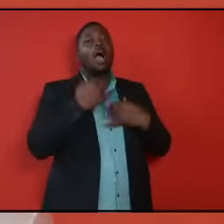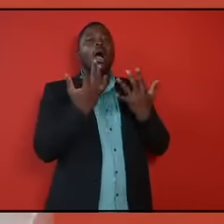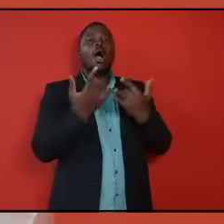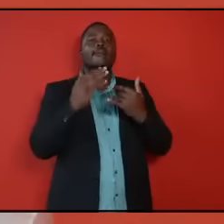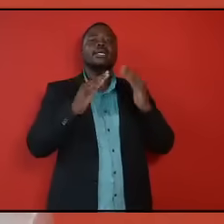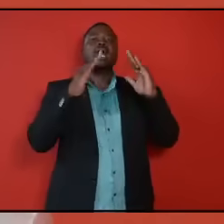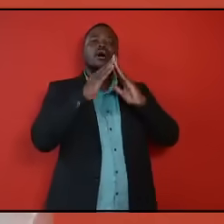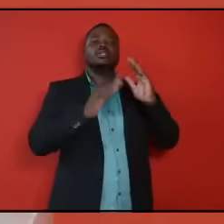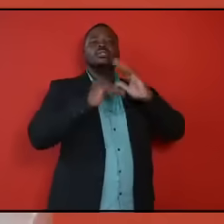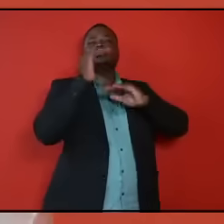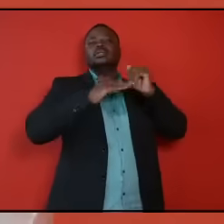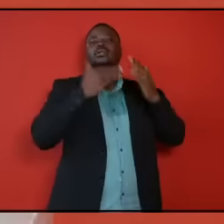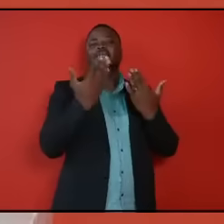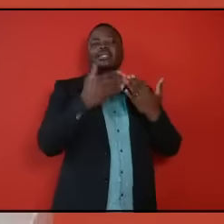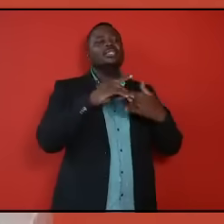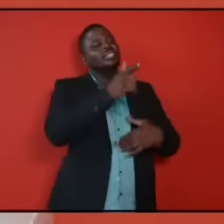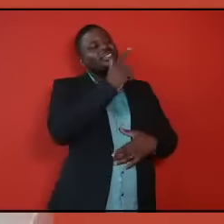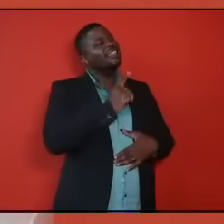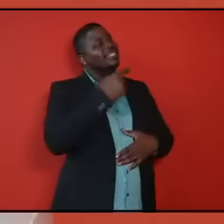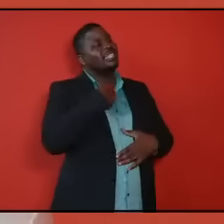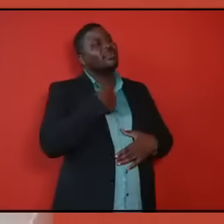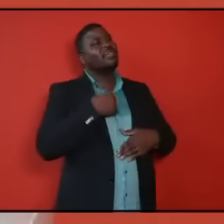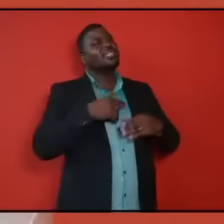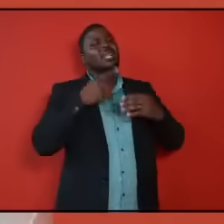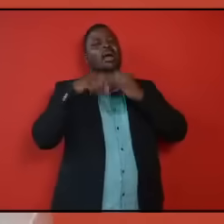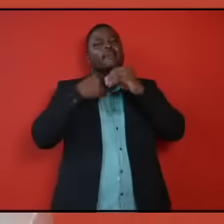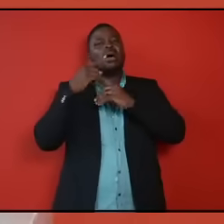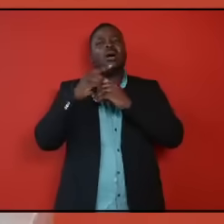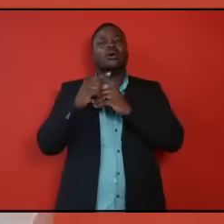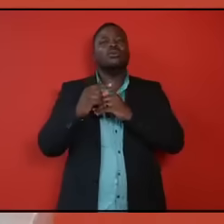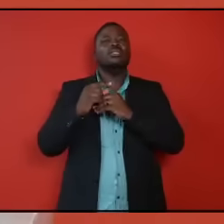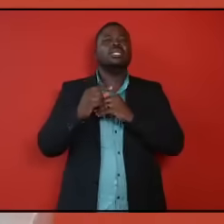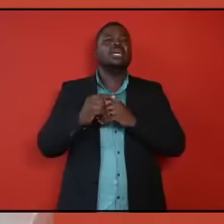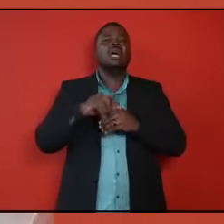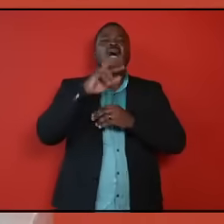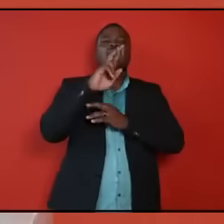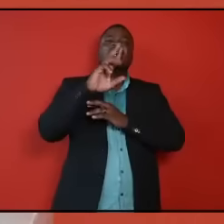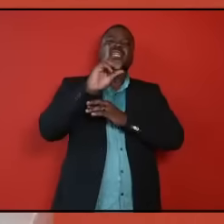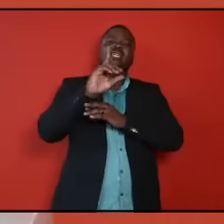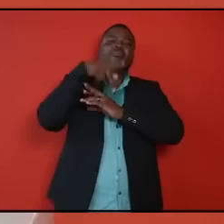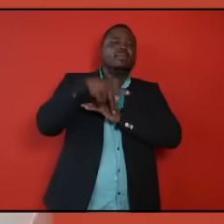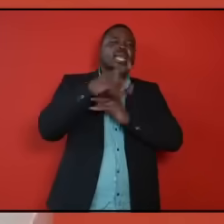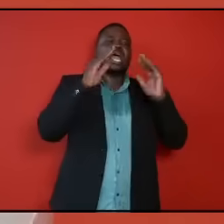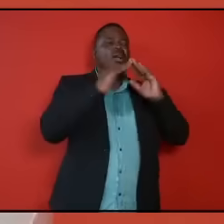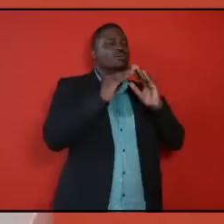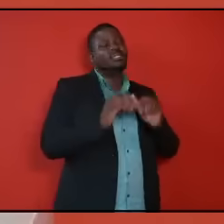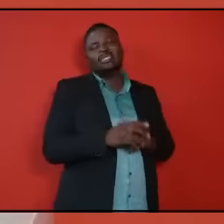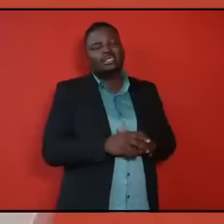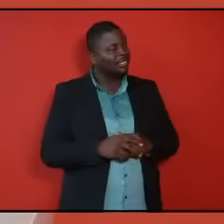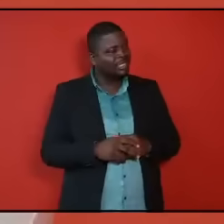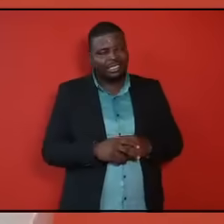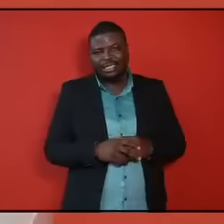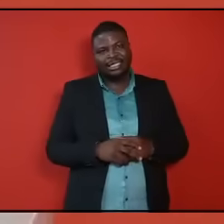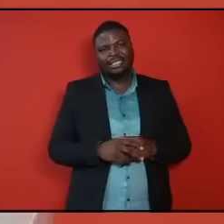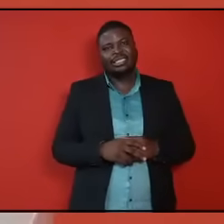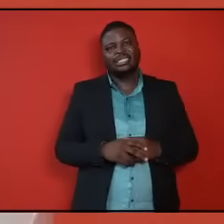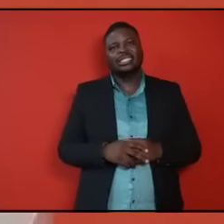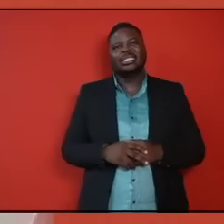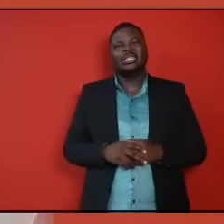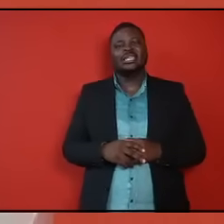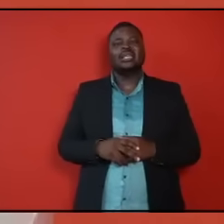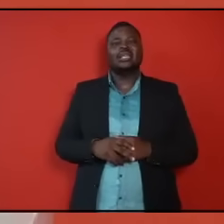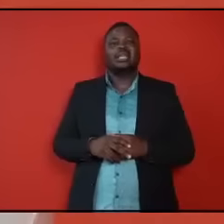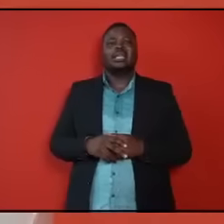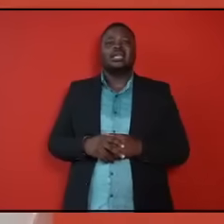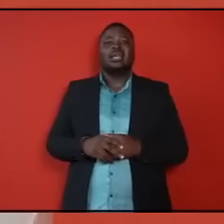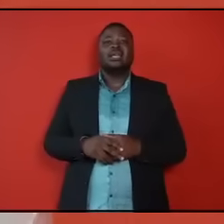Not government RDP houses. Those are not ANC houses. Those are our houses. If they count that, you must count us